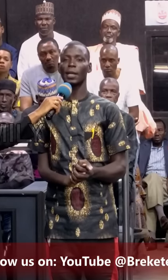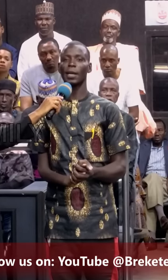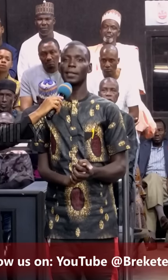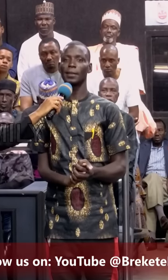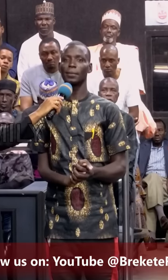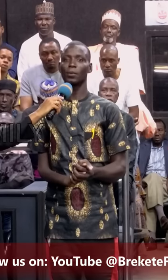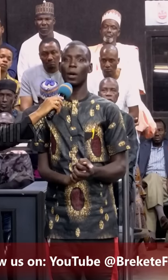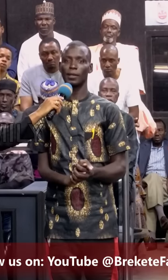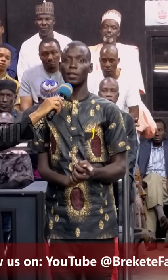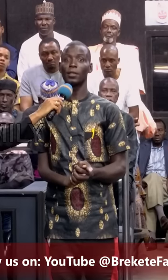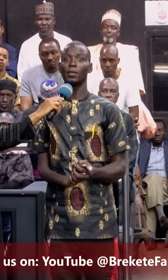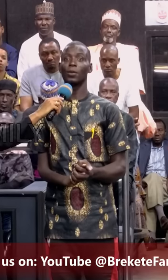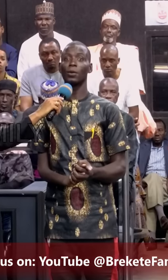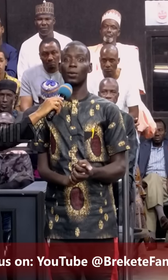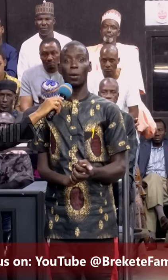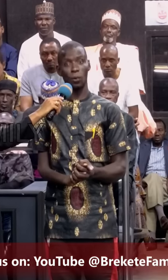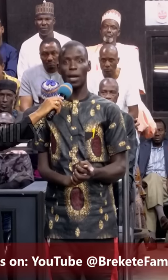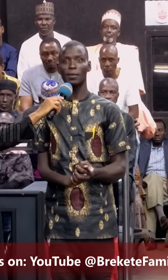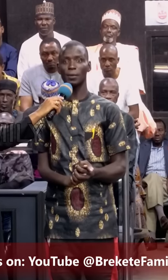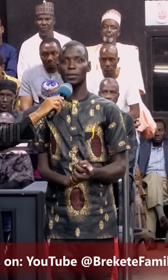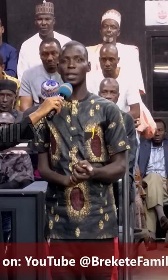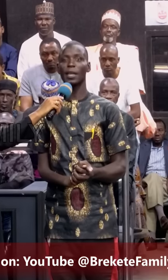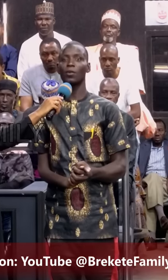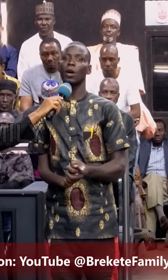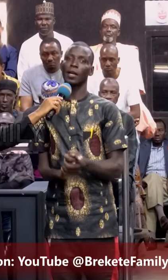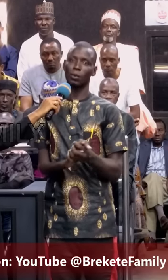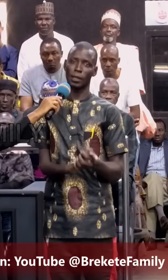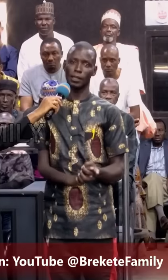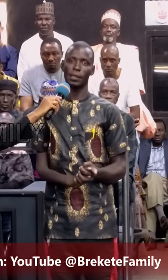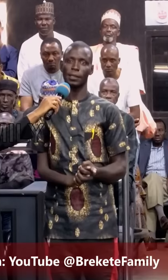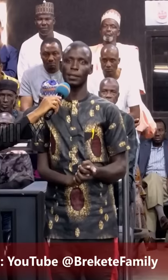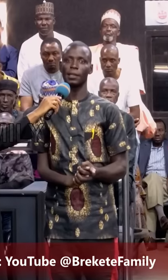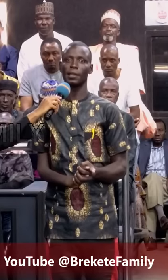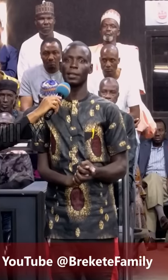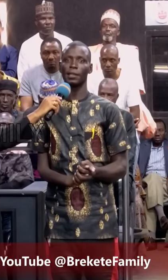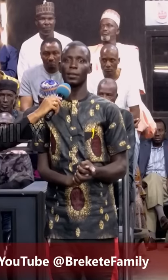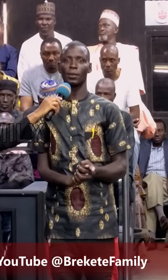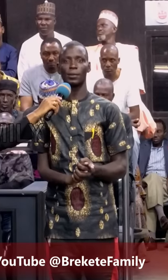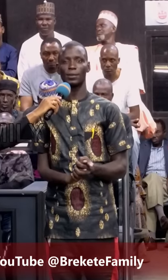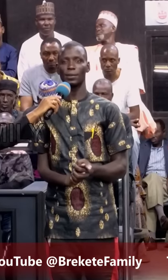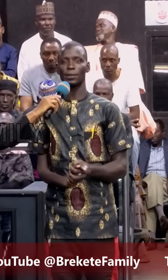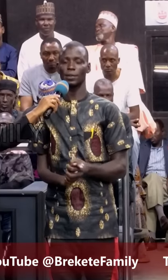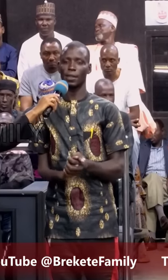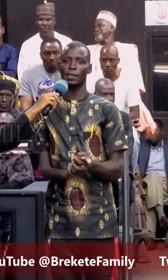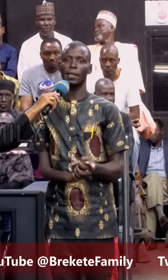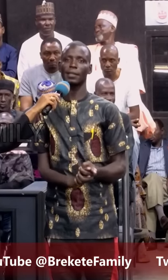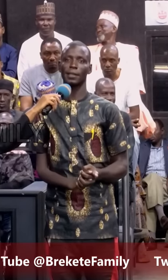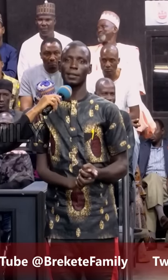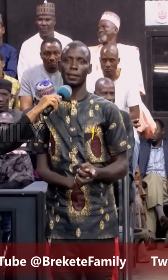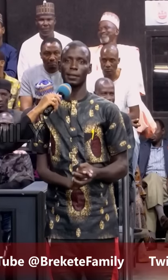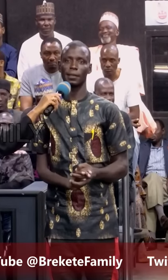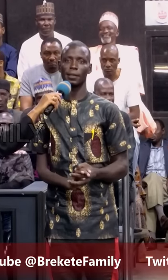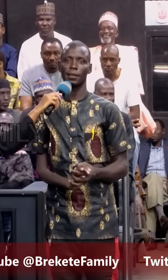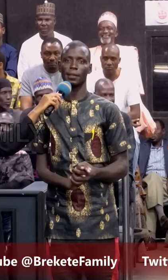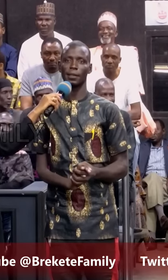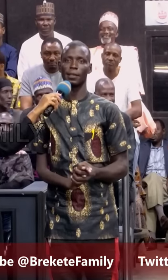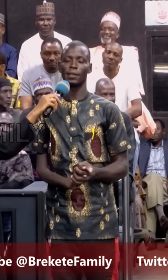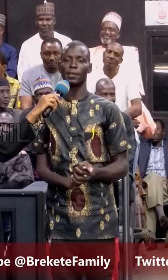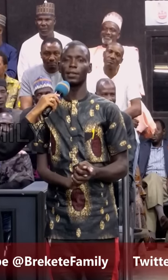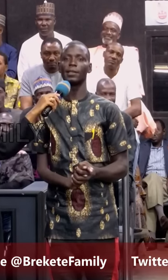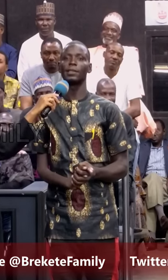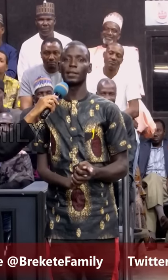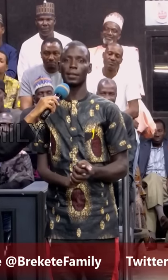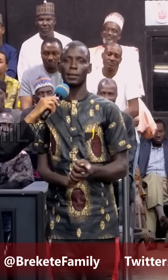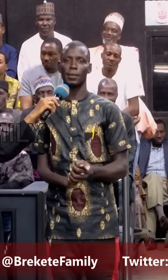i t one he open eye for me now I add one again he come start right sir he can't